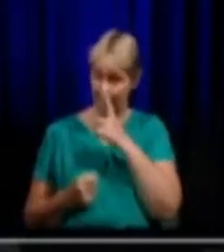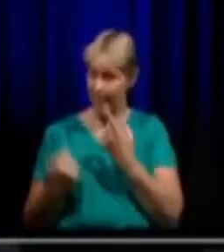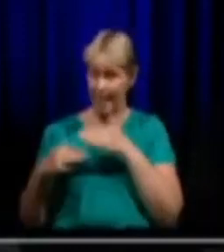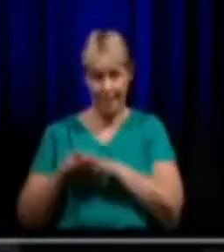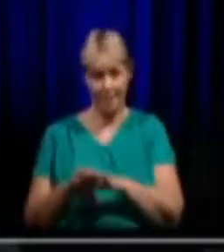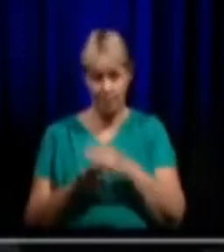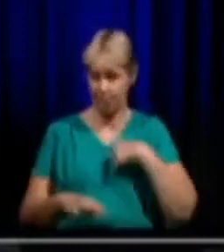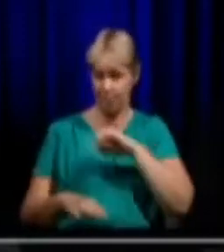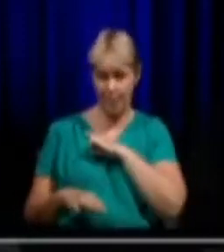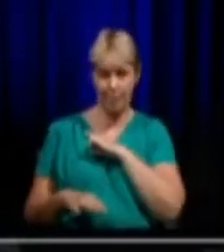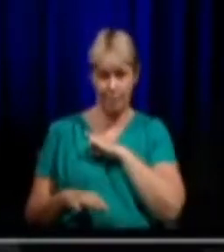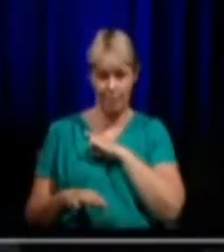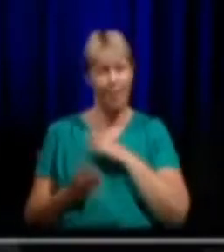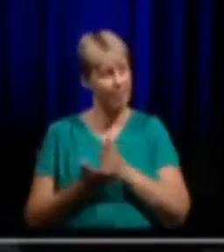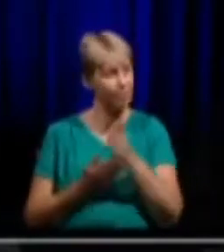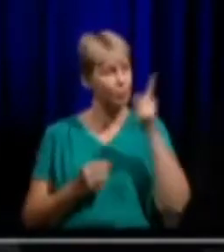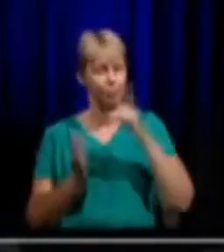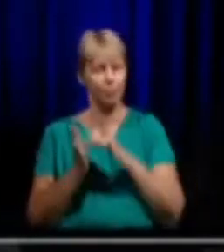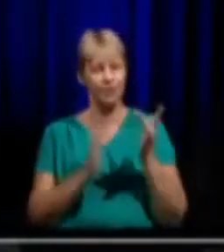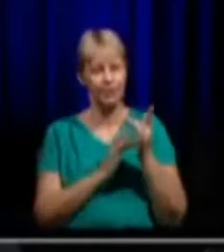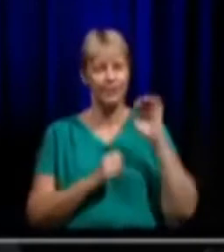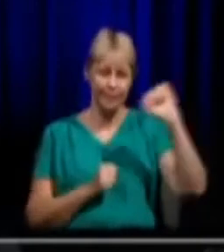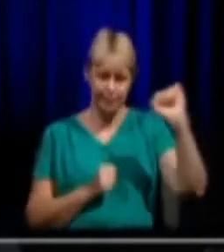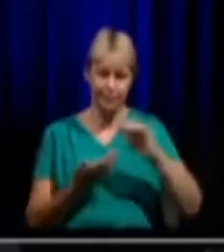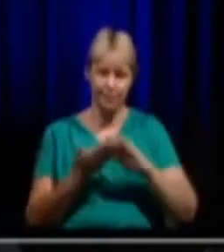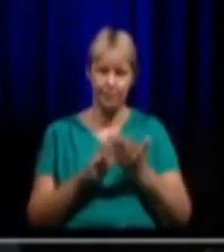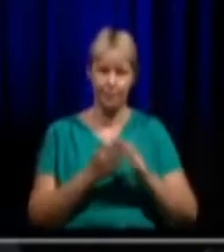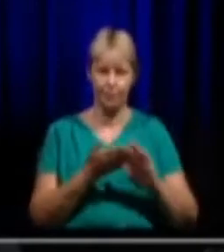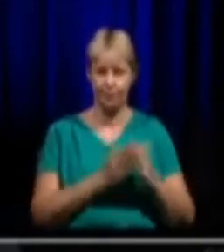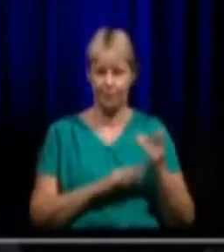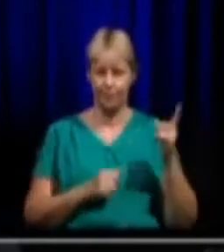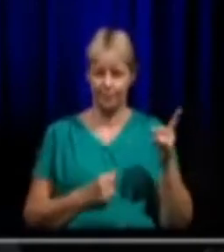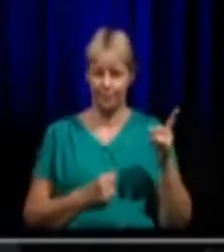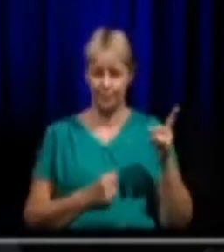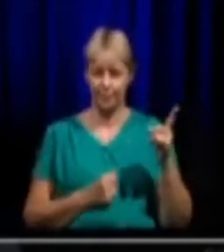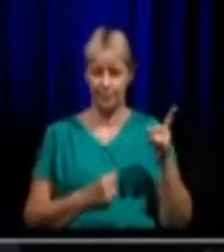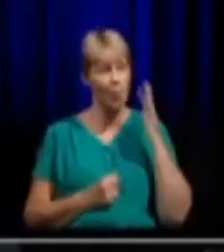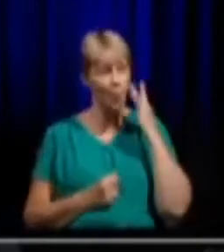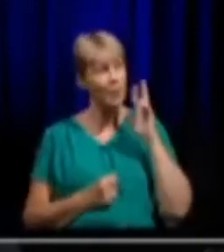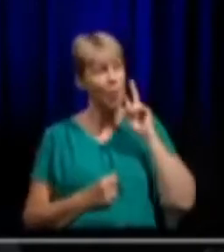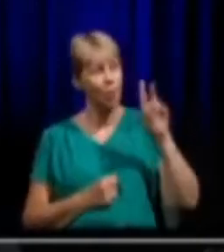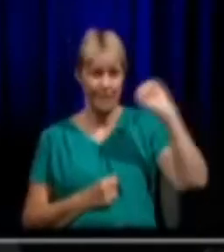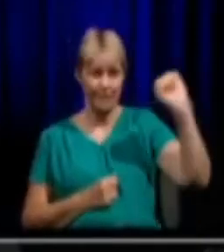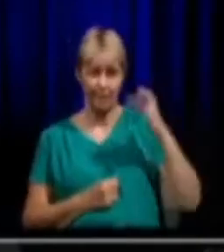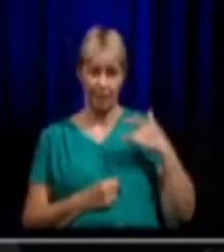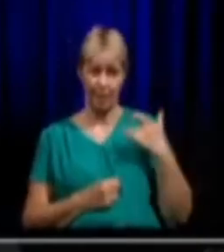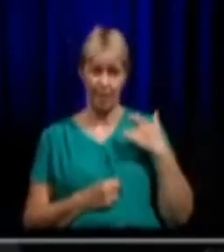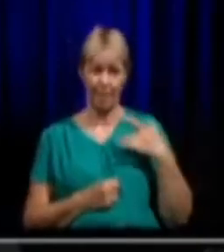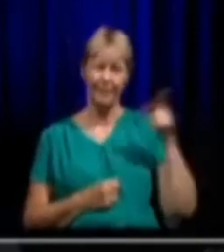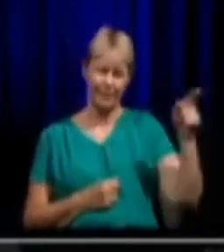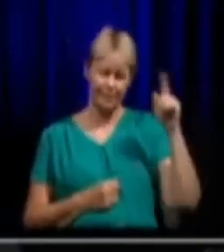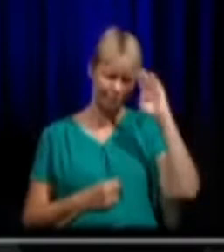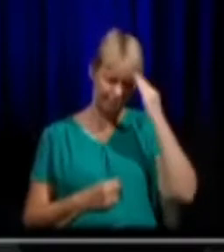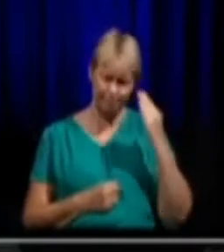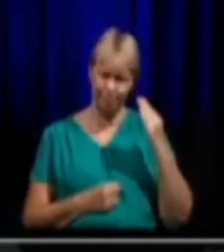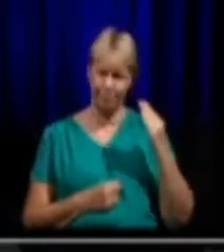better to learn from than Jesus and his community. So when we look at the life of Jesus, what we find is that he actually committed to